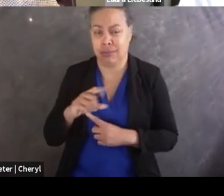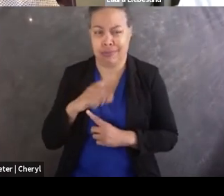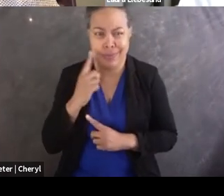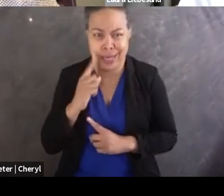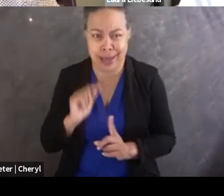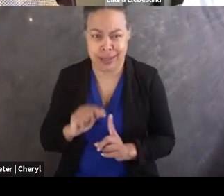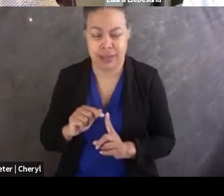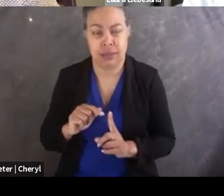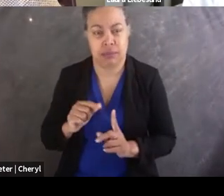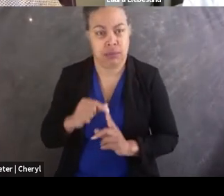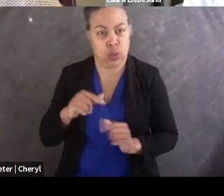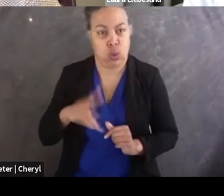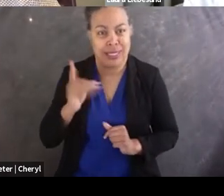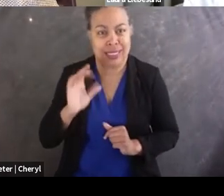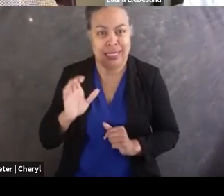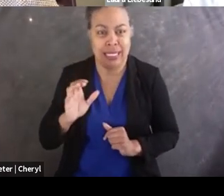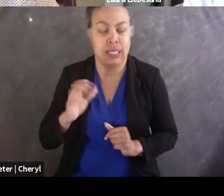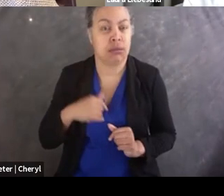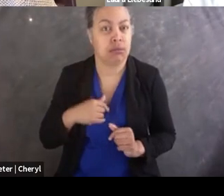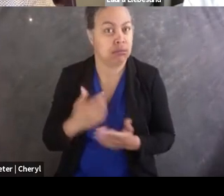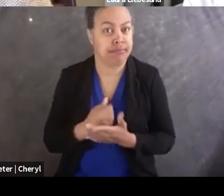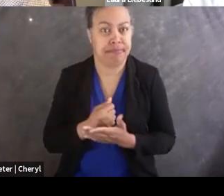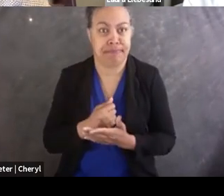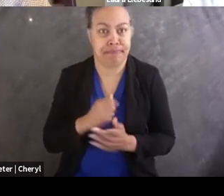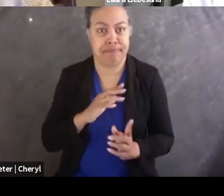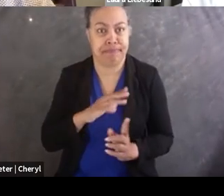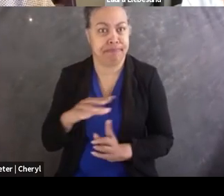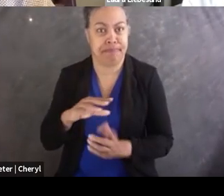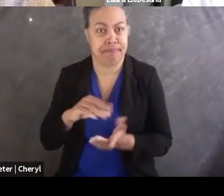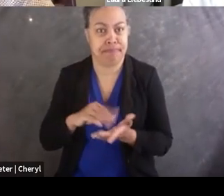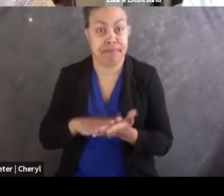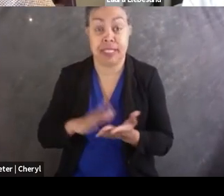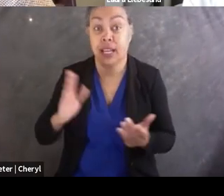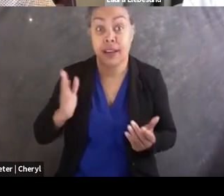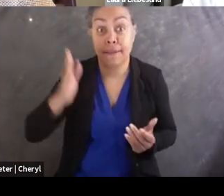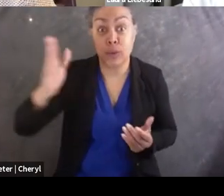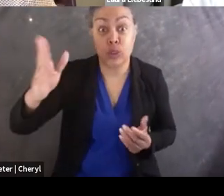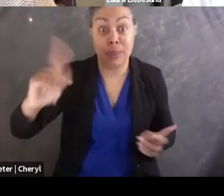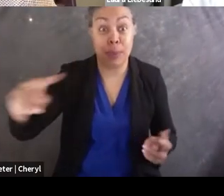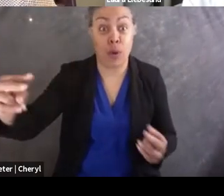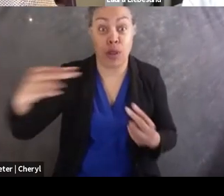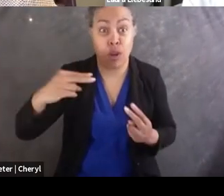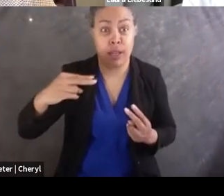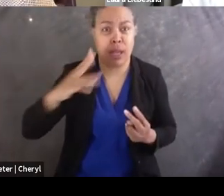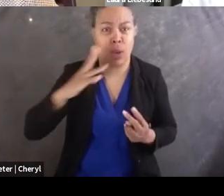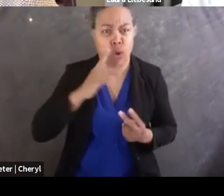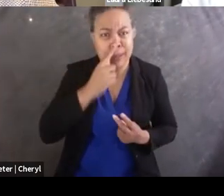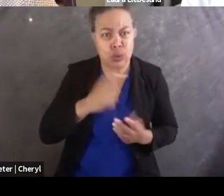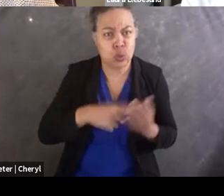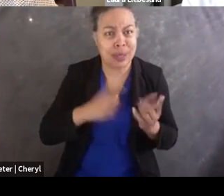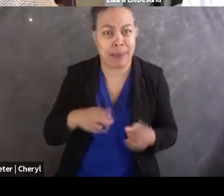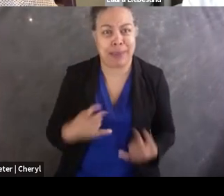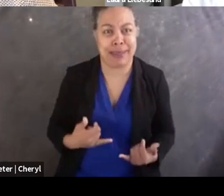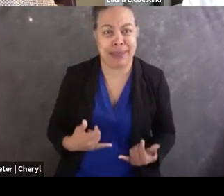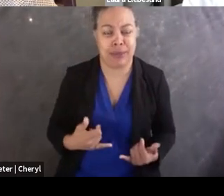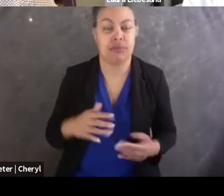great way to document that, something that historians would be interested in, you know, hundreds from years from now. And so the next clip is